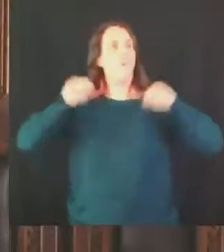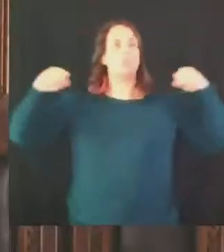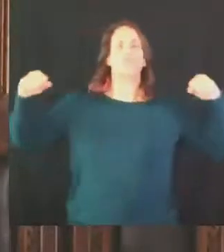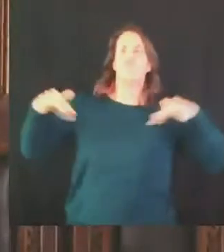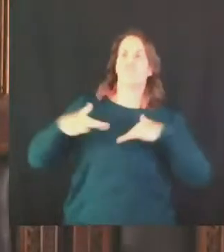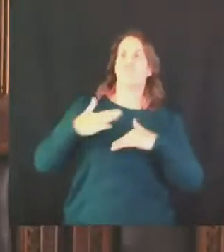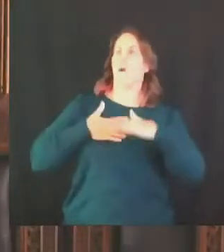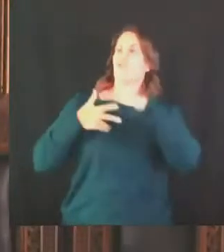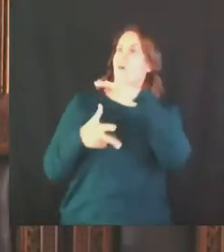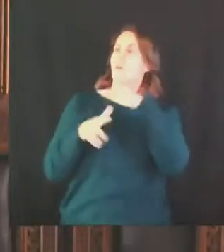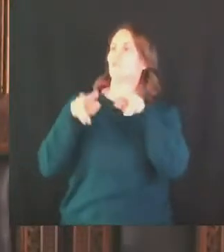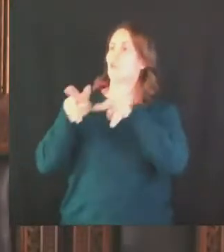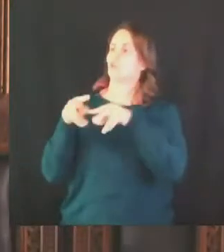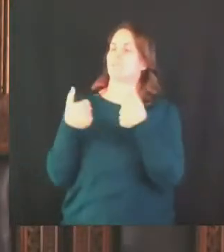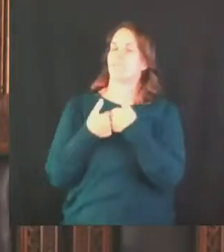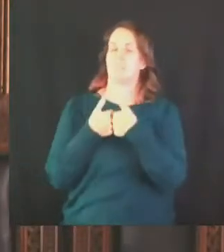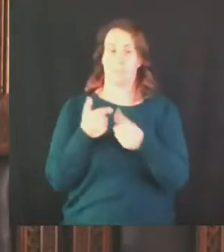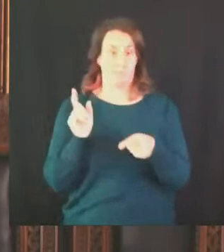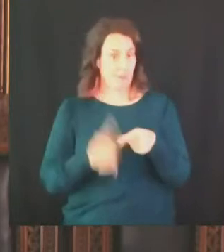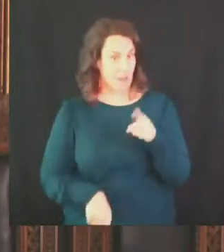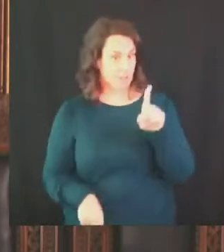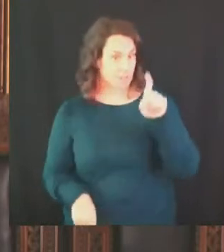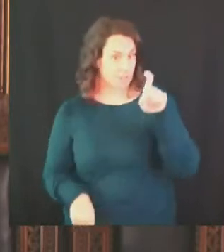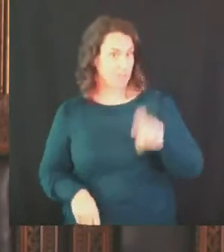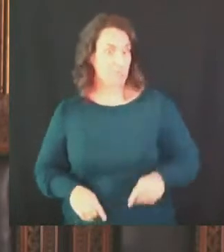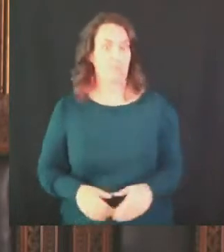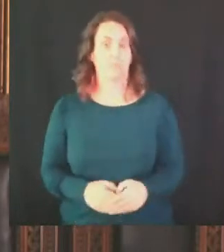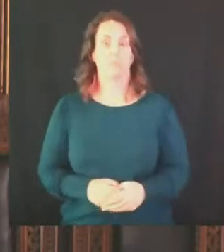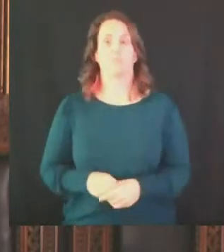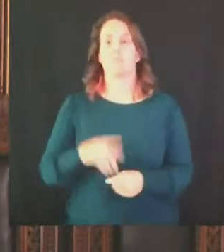require anything in a person's home. That's why